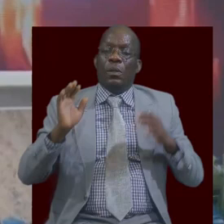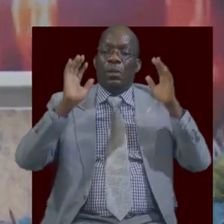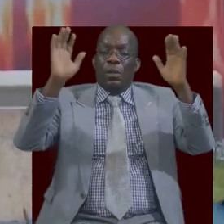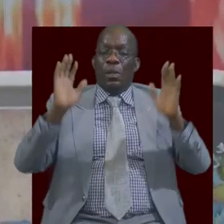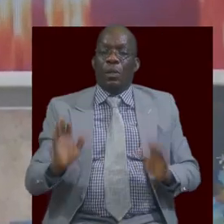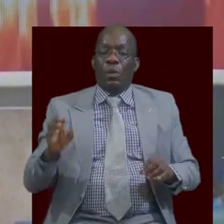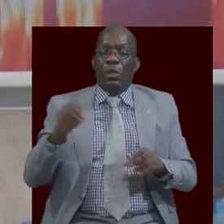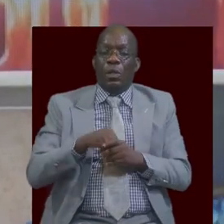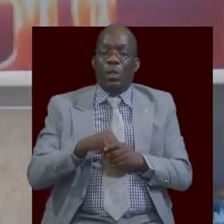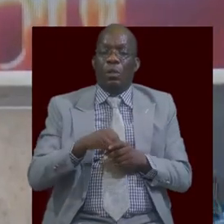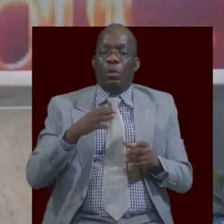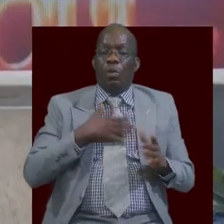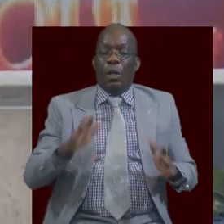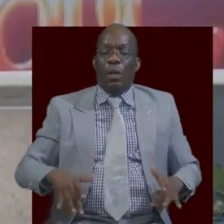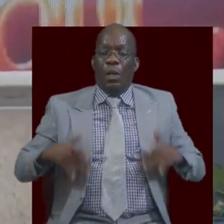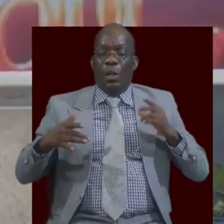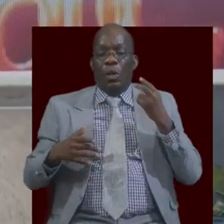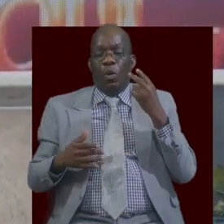one,